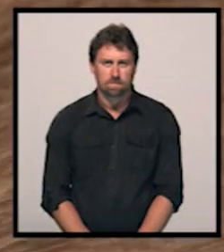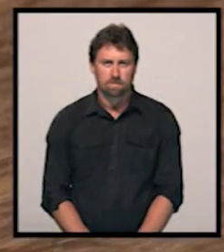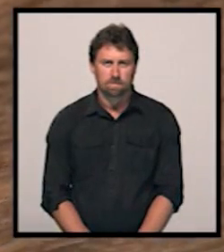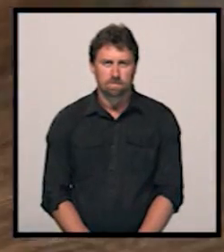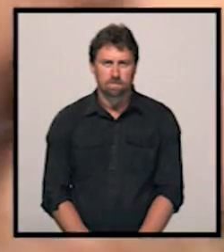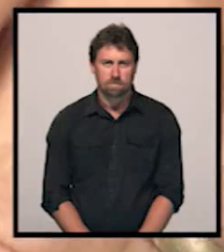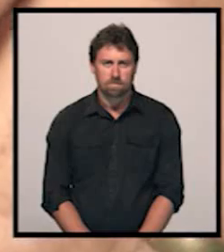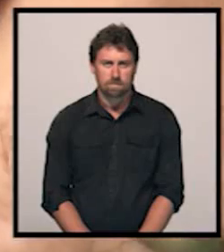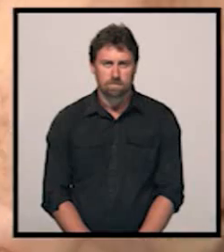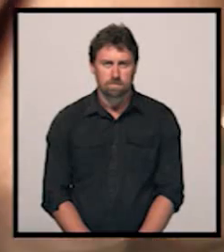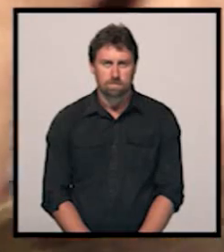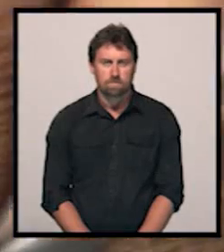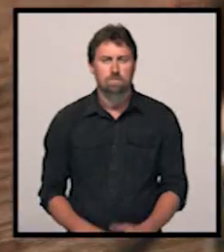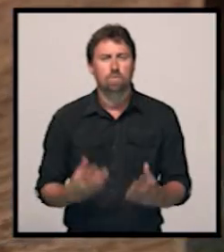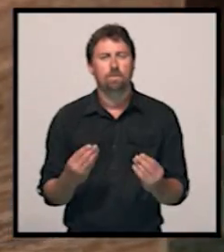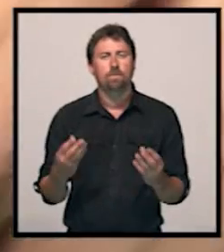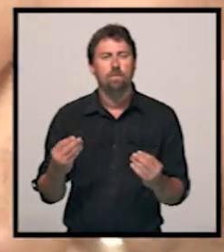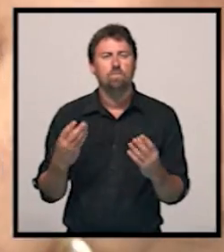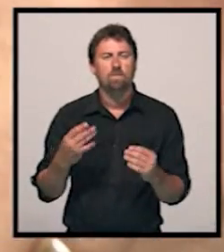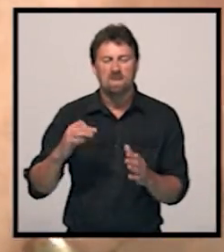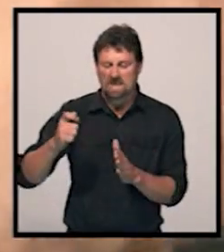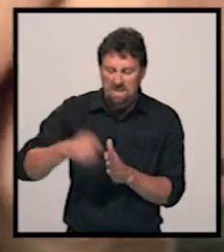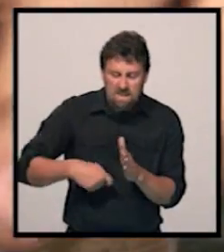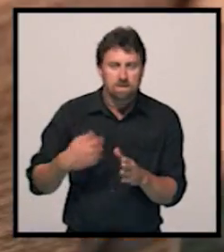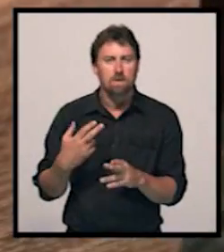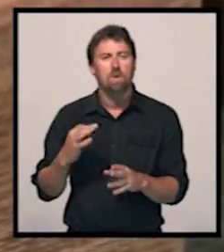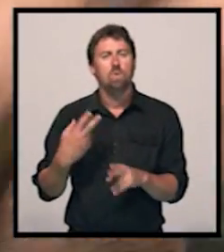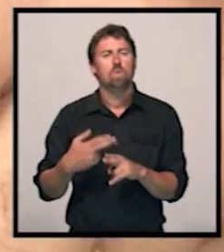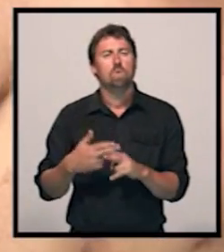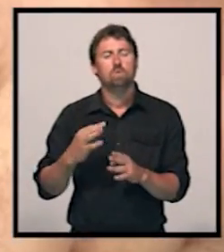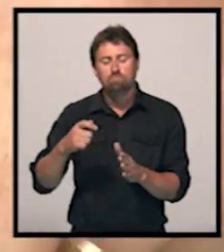And then again, gently, don't rush it,